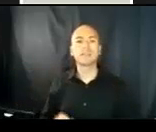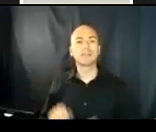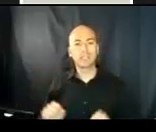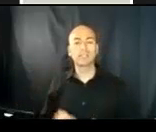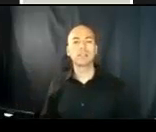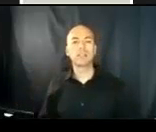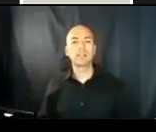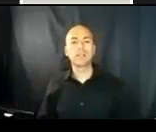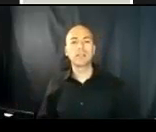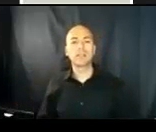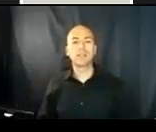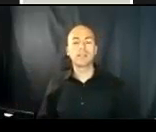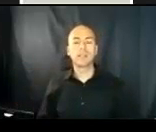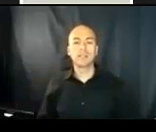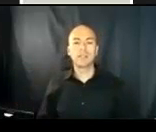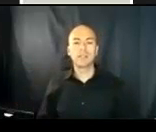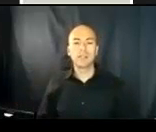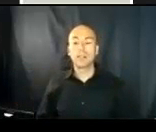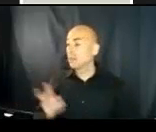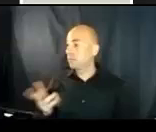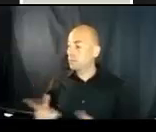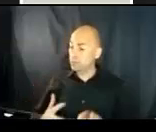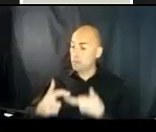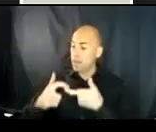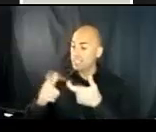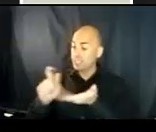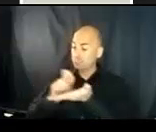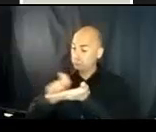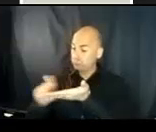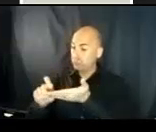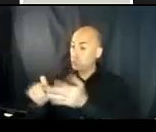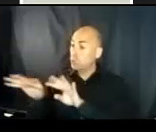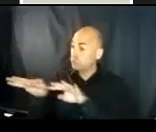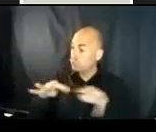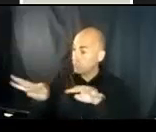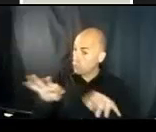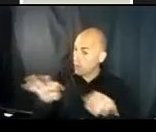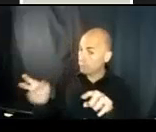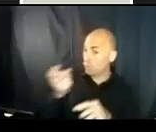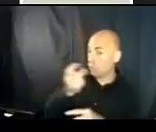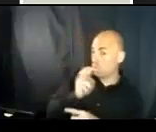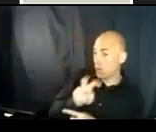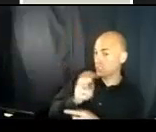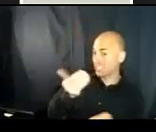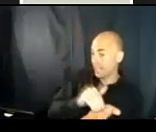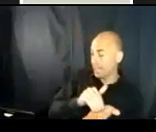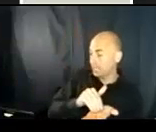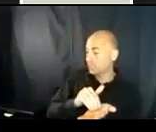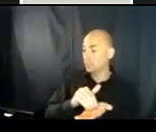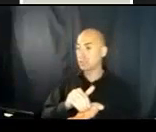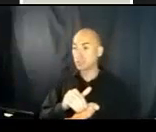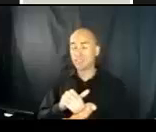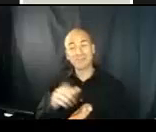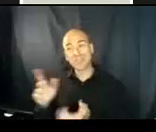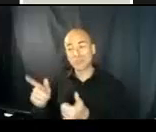need to pause it and maybe, add notes. You can rewind if you need to see it again. We forget those instructions that are so critical